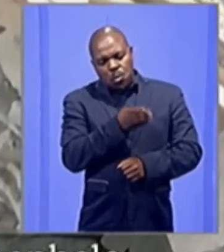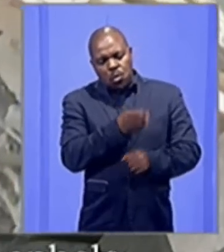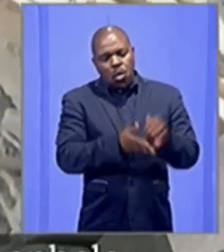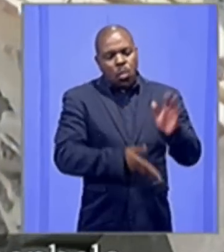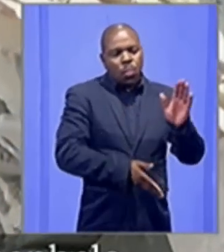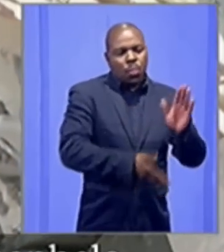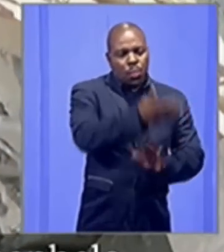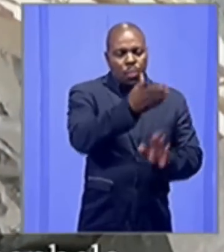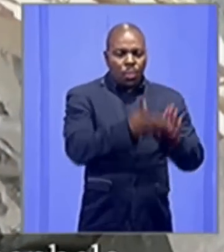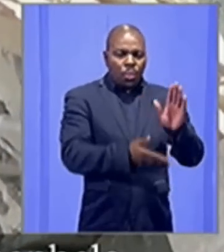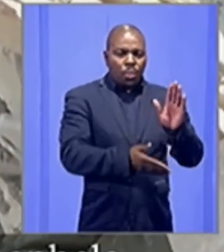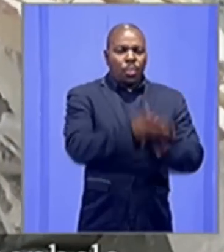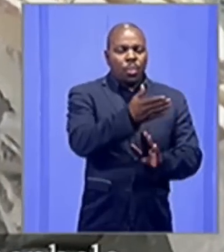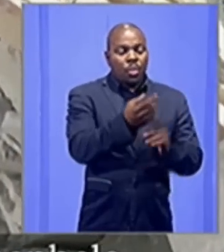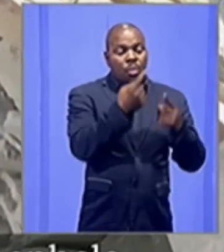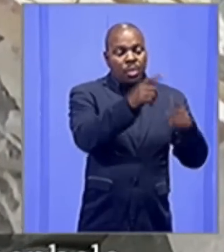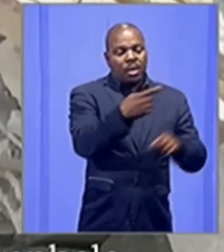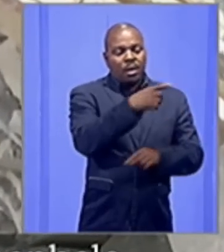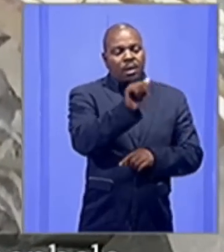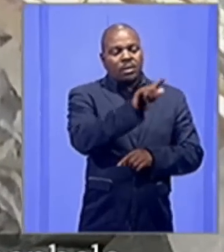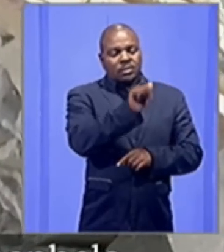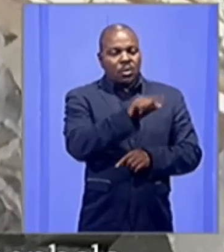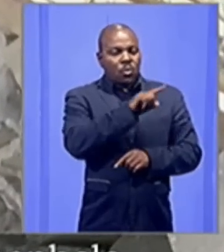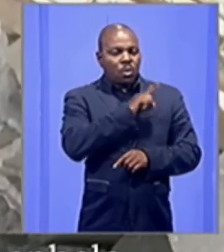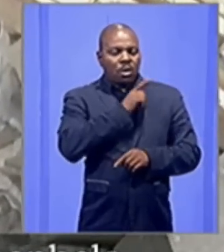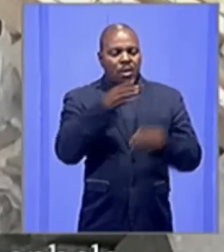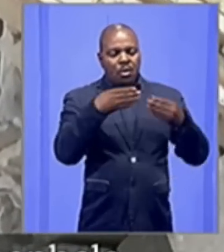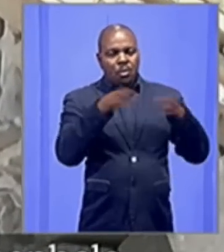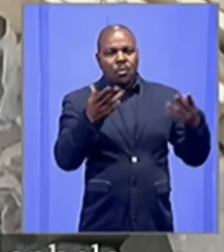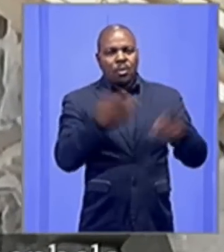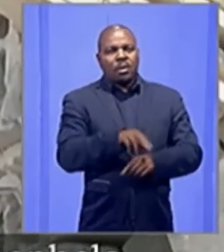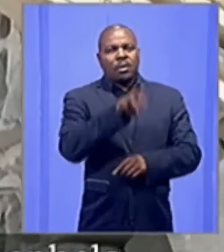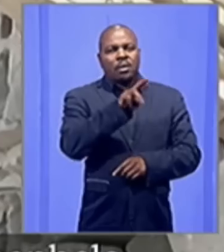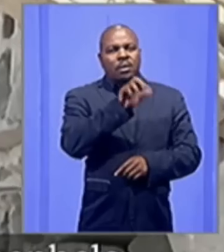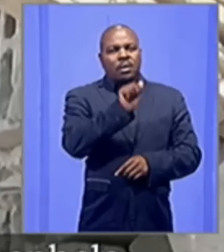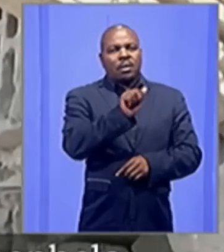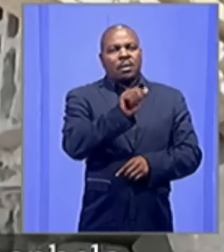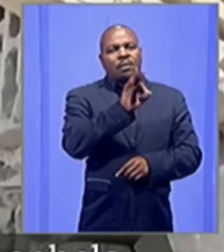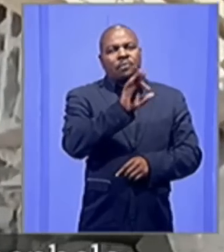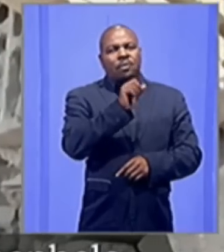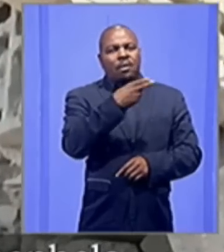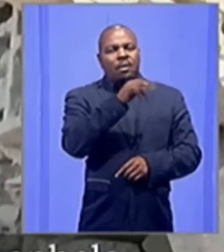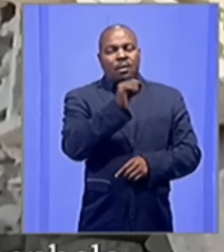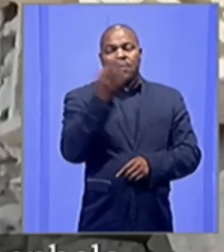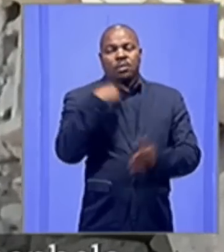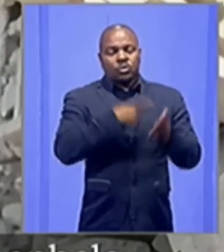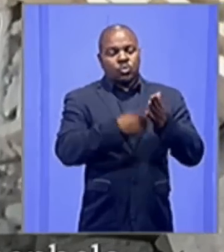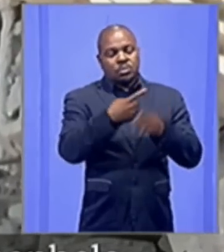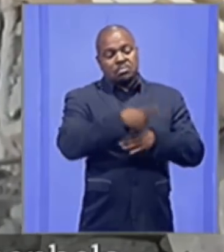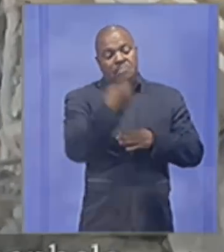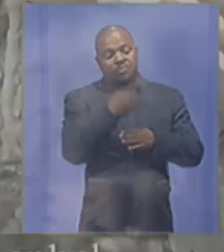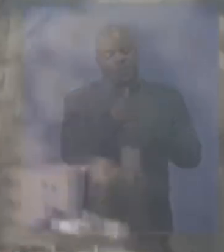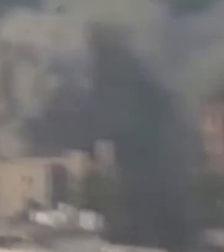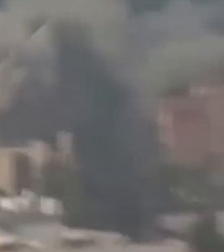Gaza ga e sa le go bulwa lefelo la go feta la Rafaha bekeng ya go feta.